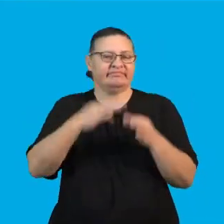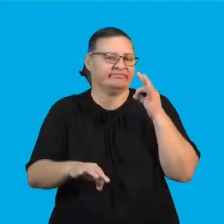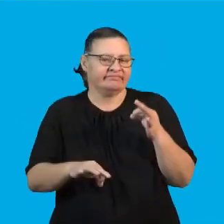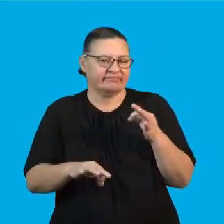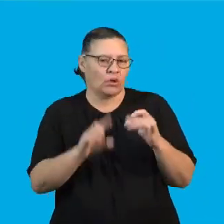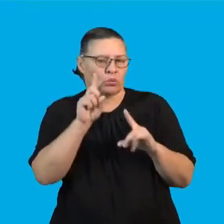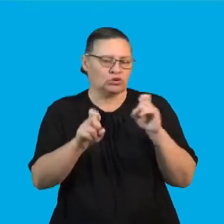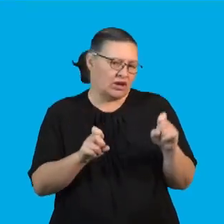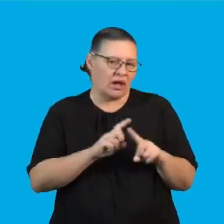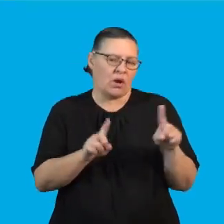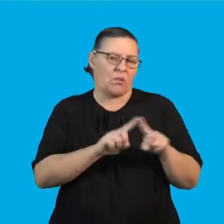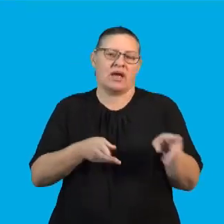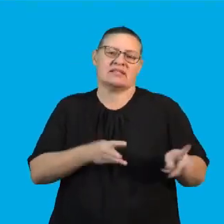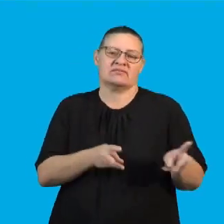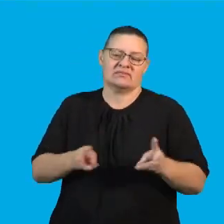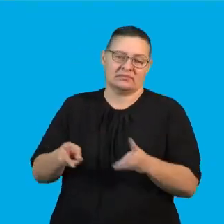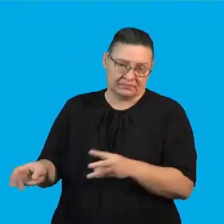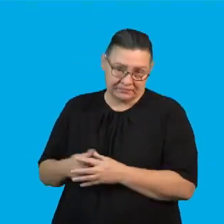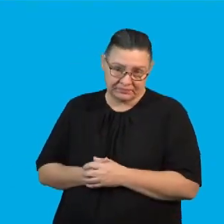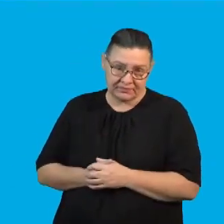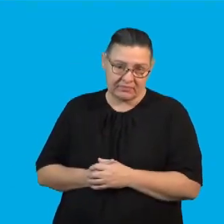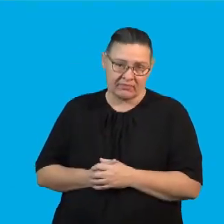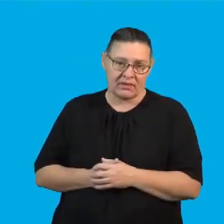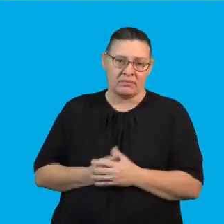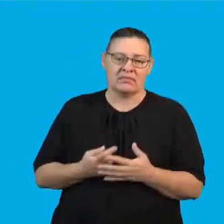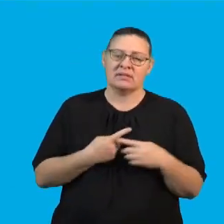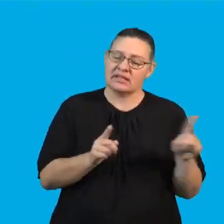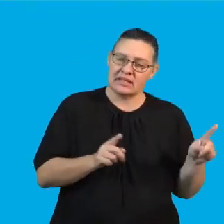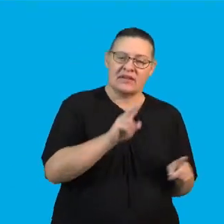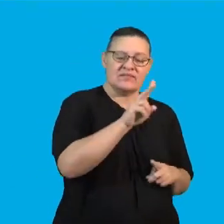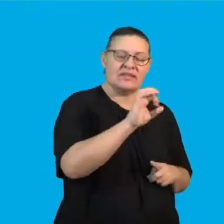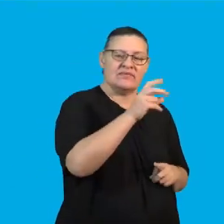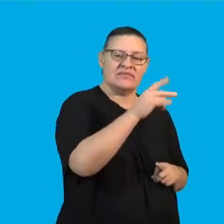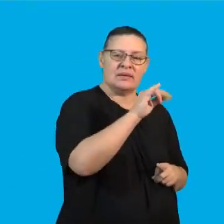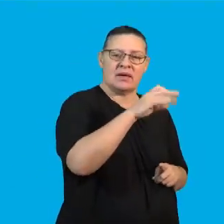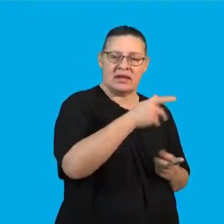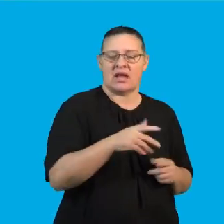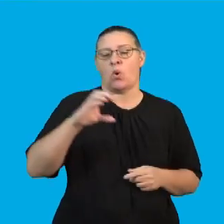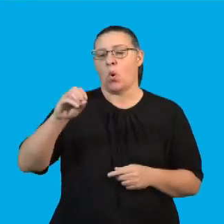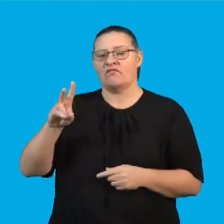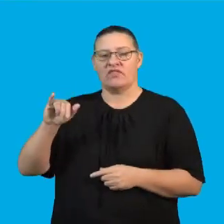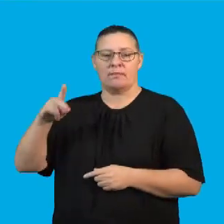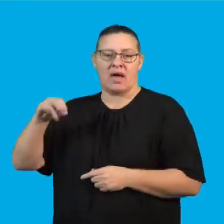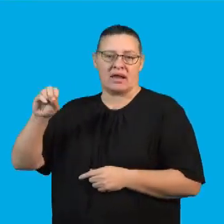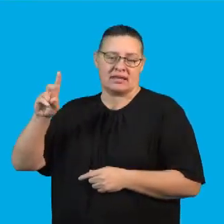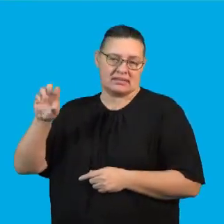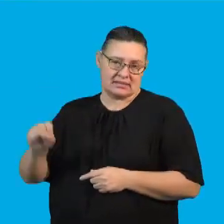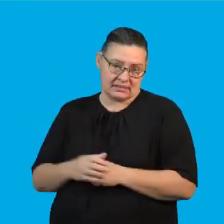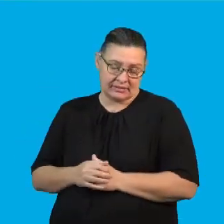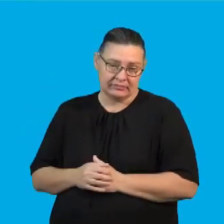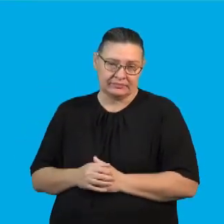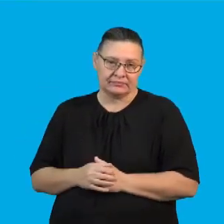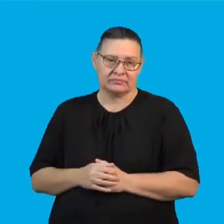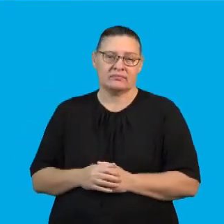around asking simple questions in different ways? Here they want you to understand the difference between vivipary and